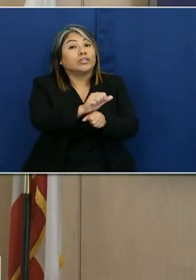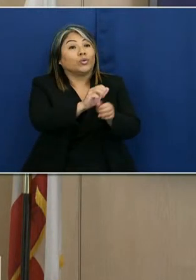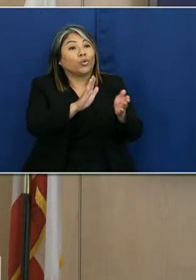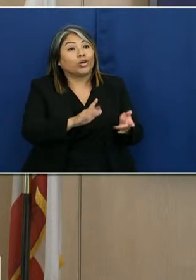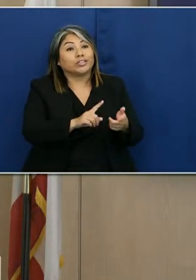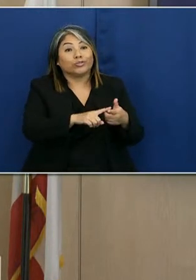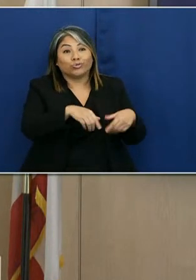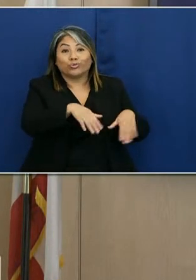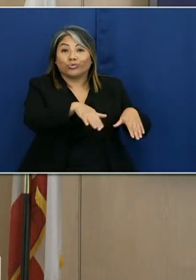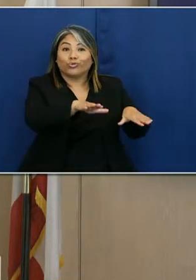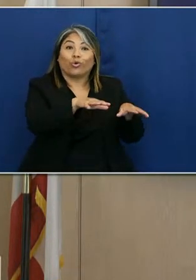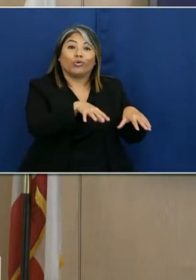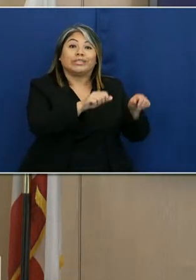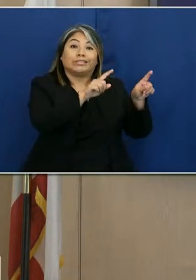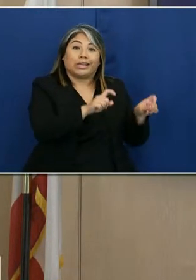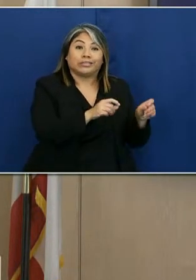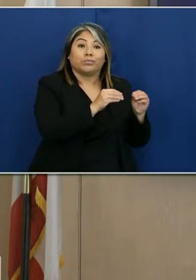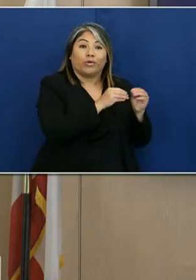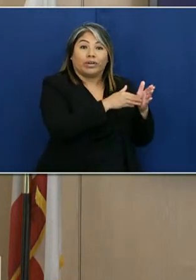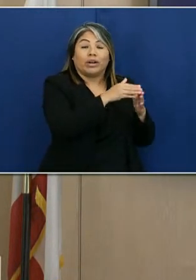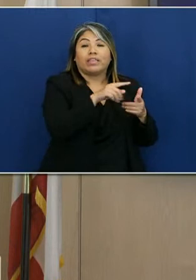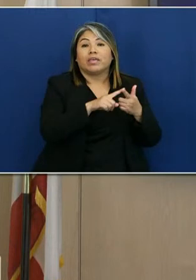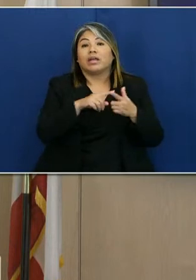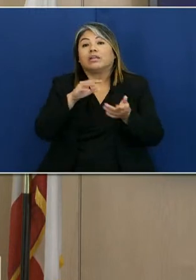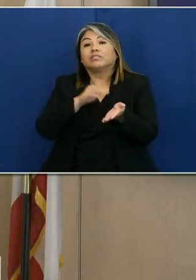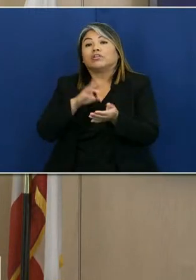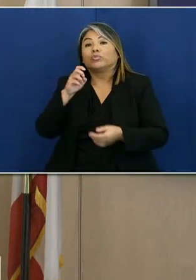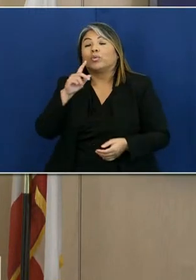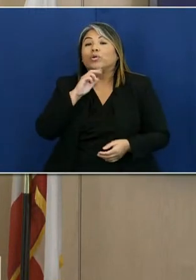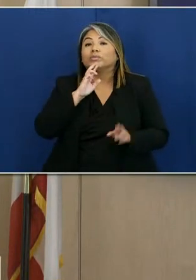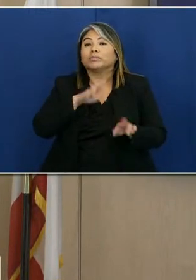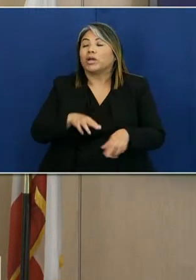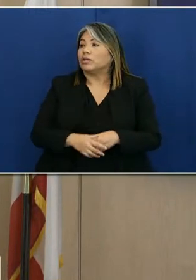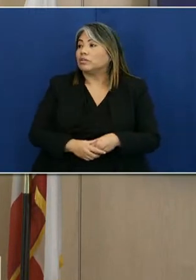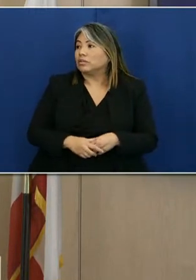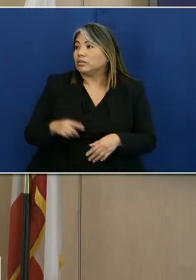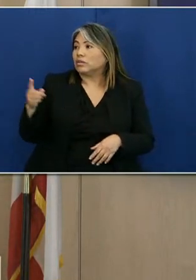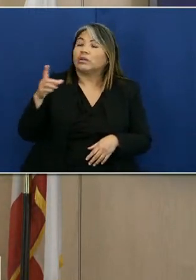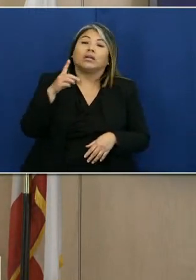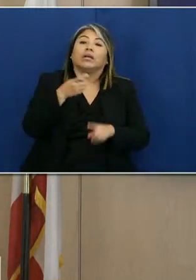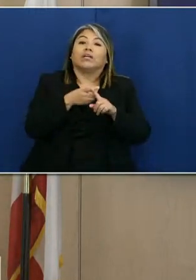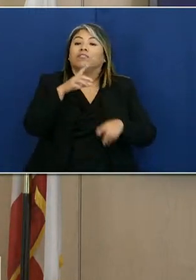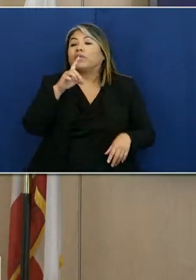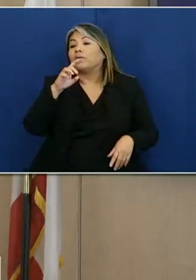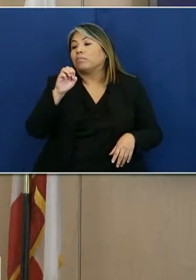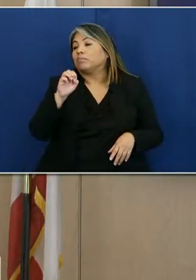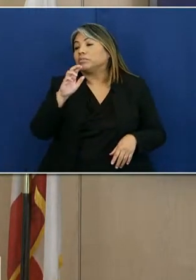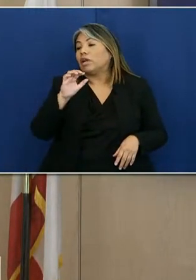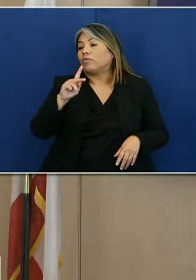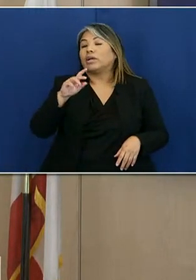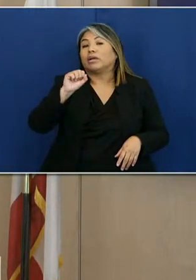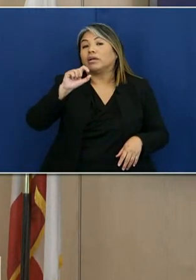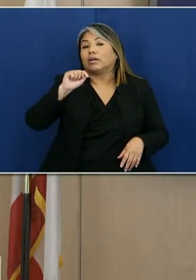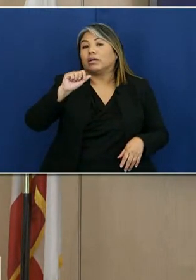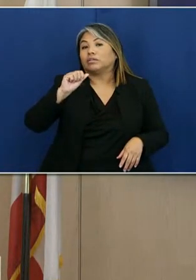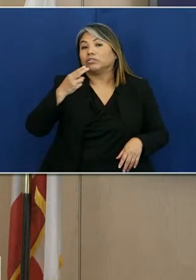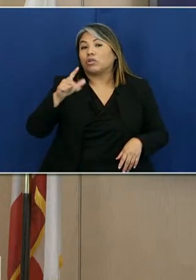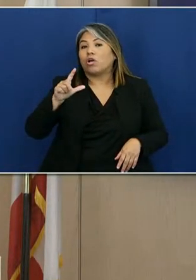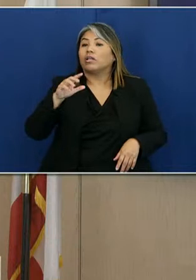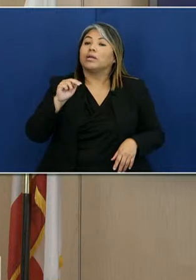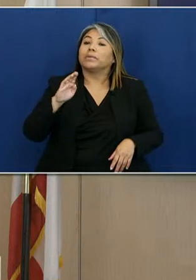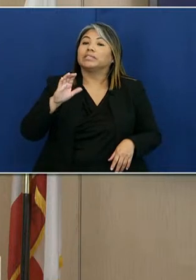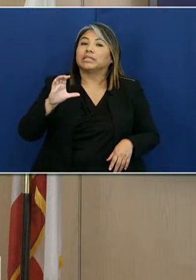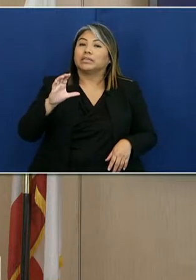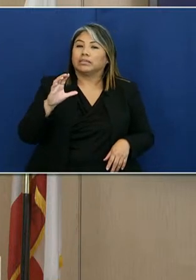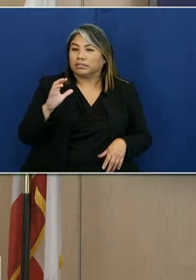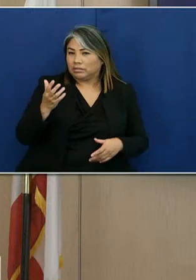get tested more frequently, and Dr. Wooten's going to respond. This question is from Derek Stahl with ABC 10 News. Many